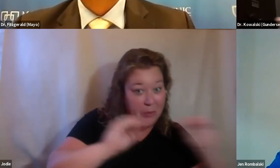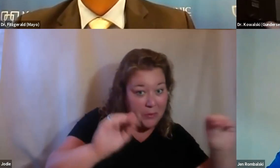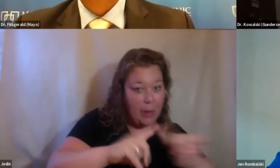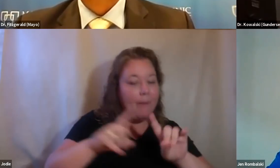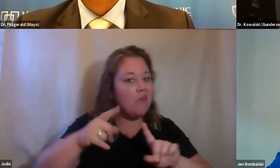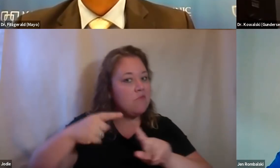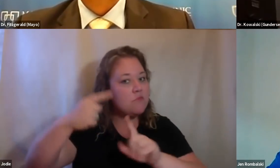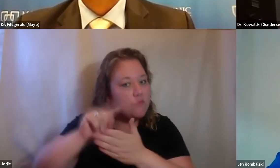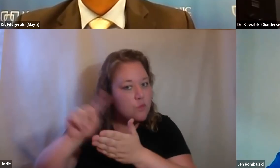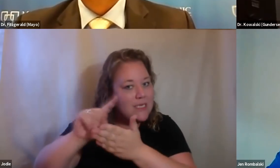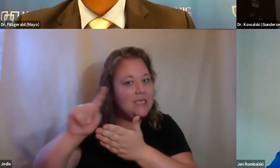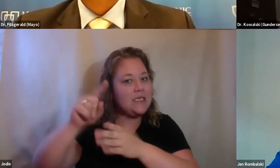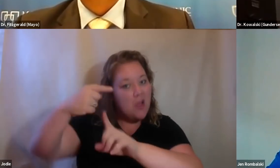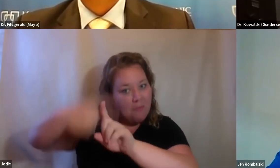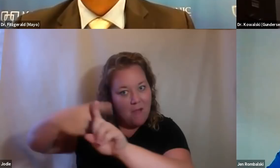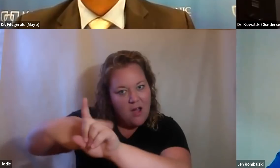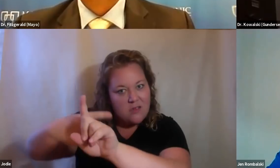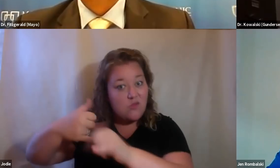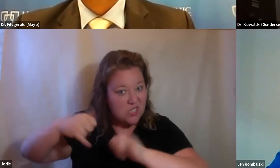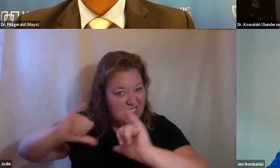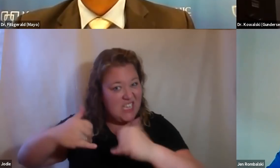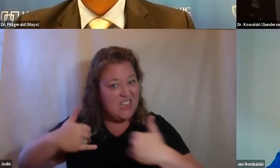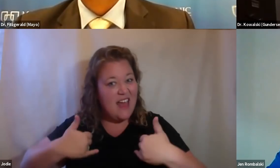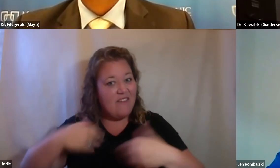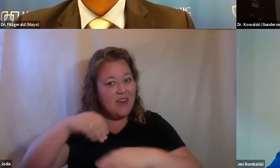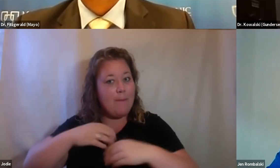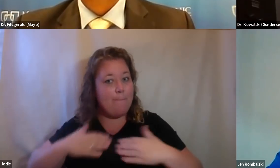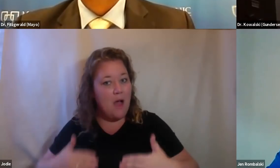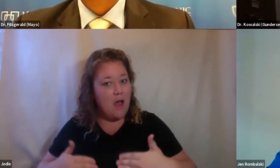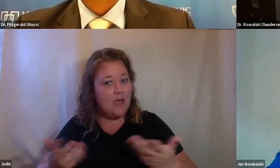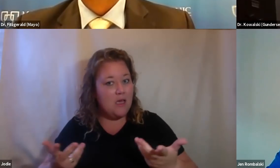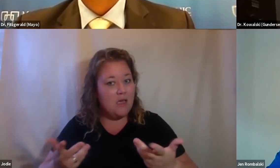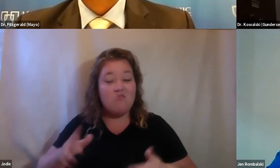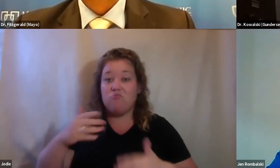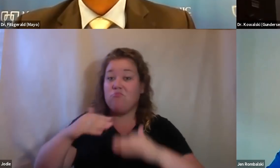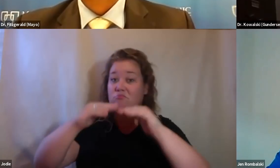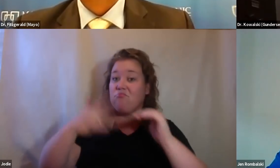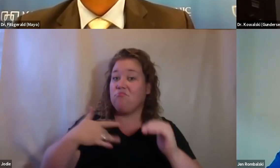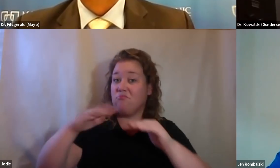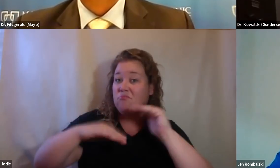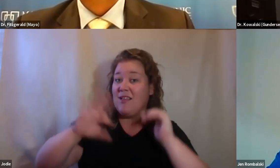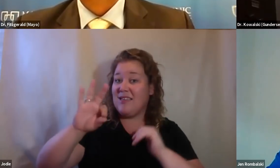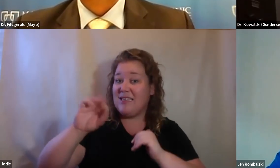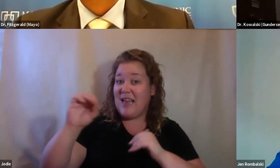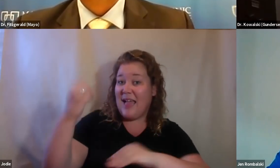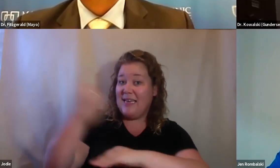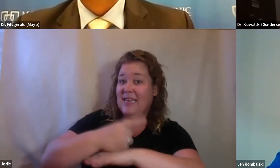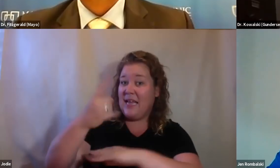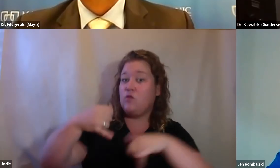The CDC has come out now just within the last few weeks and said anything less than 90 days, we know they can shed in that period of